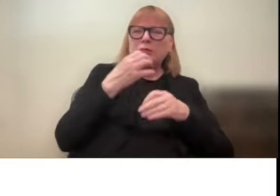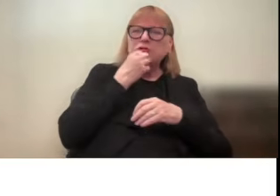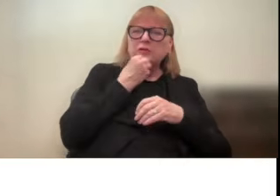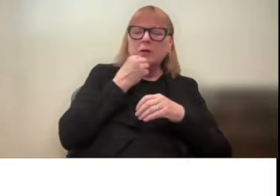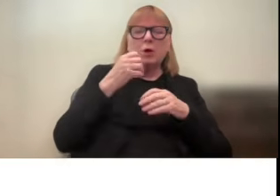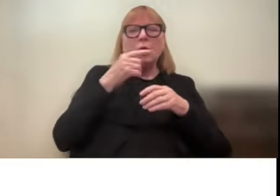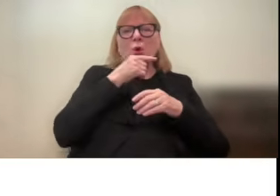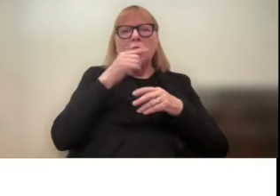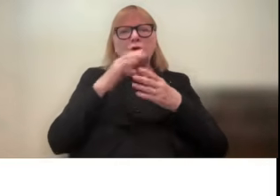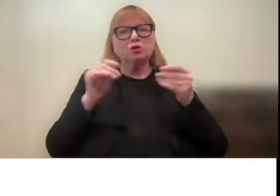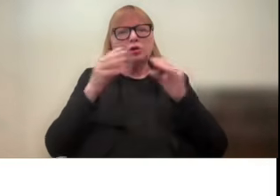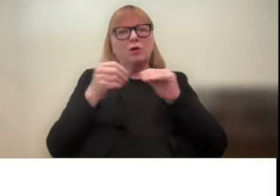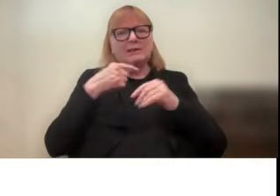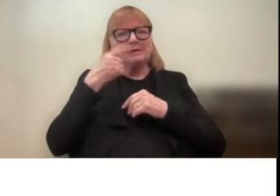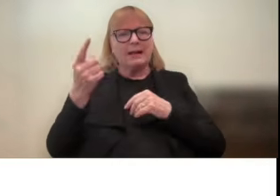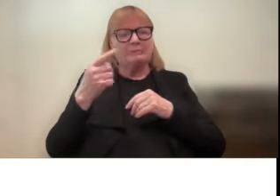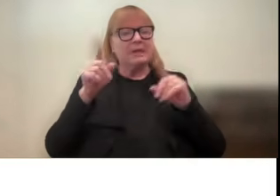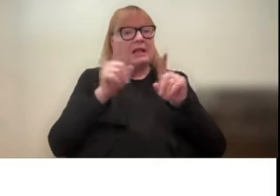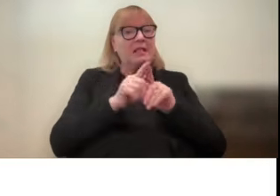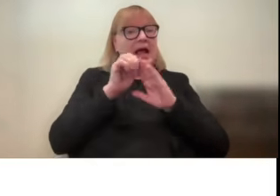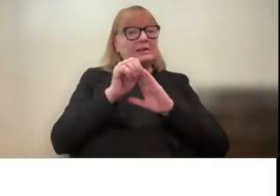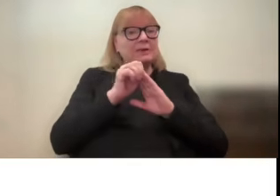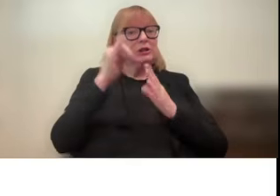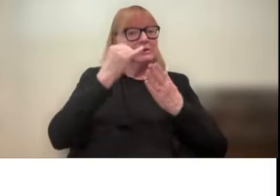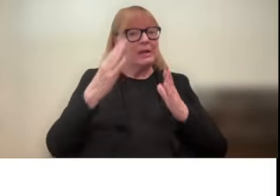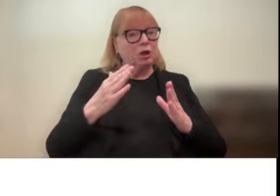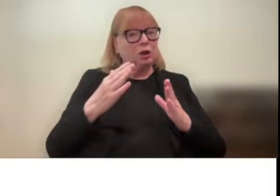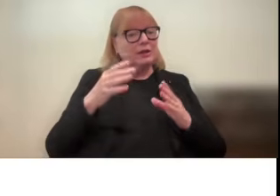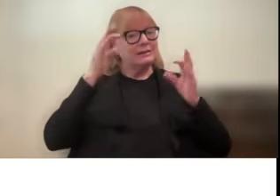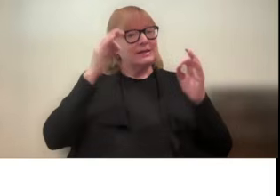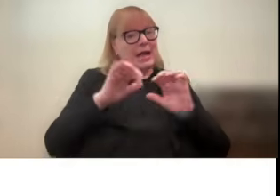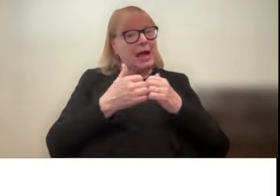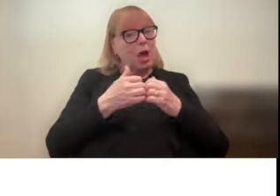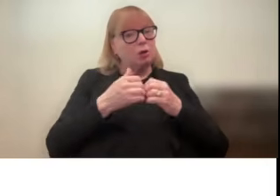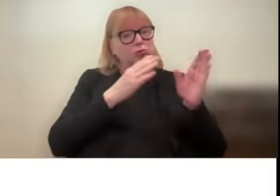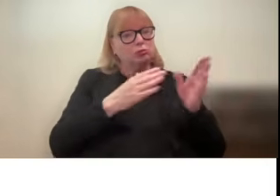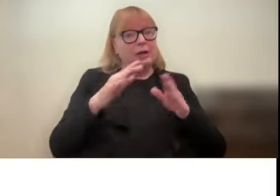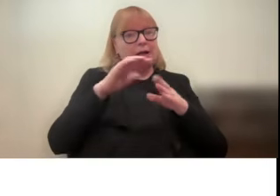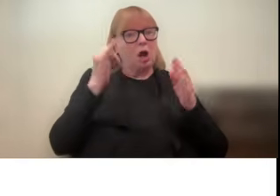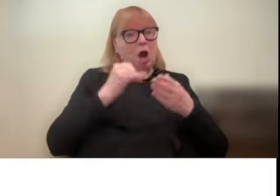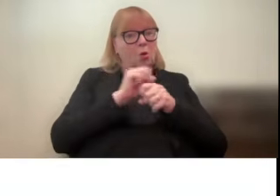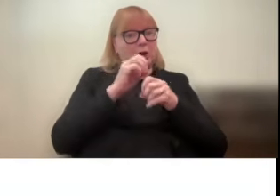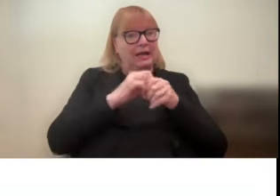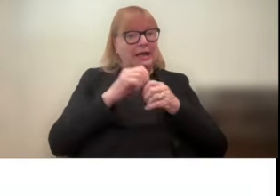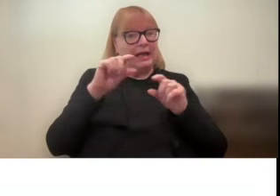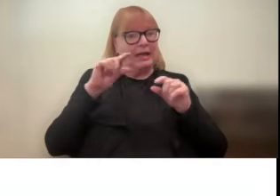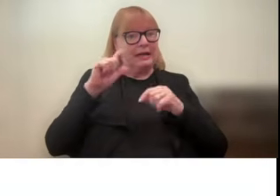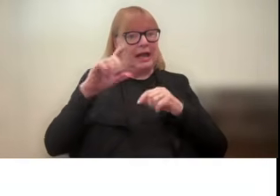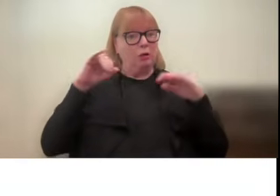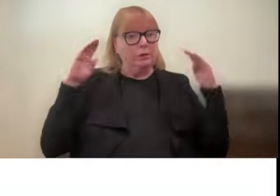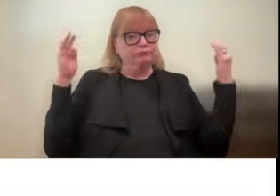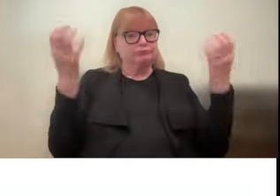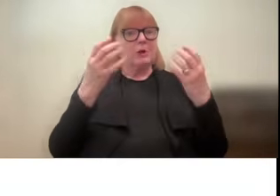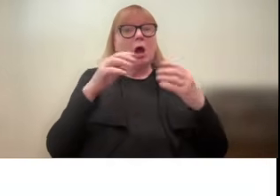stories get told. So, just like an exhibition designer decides how to arrange artworks in a gallery,